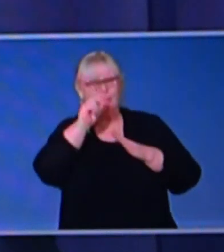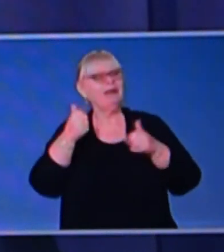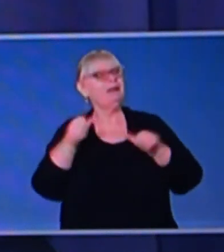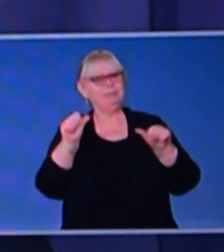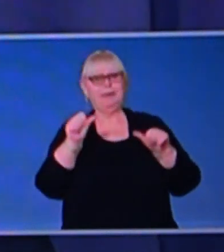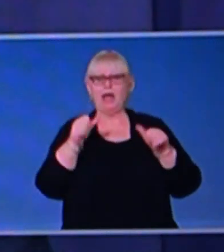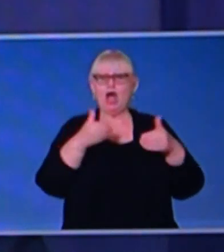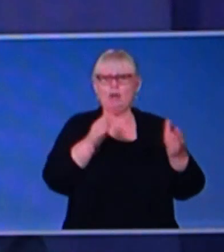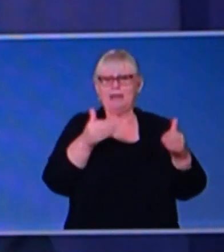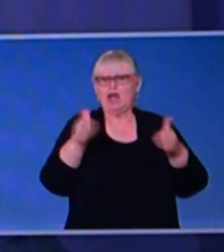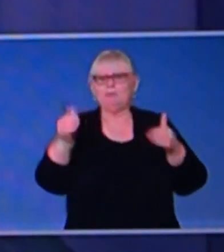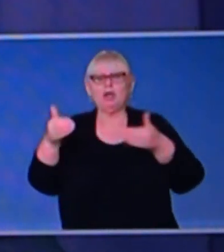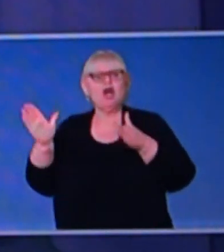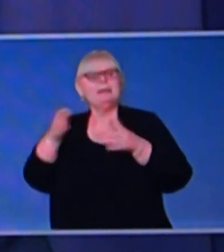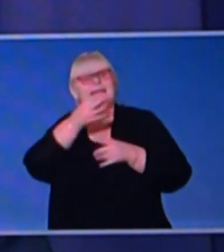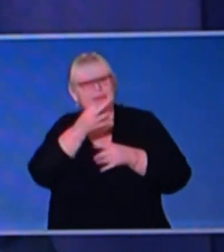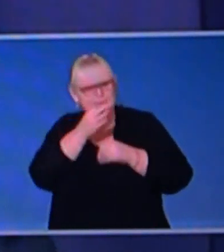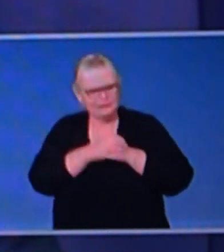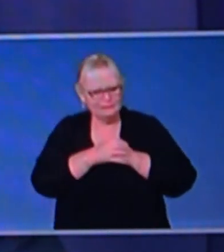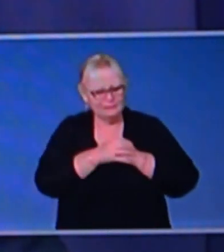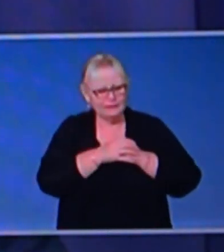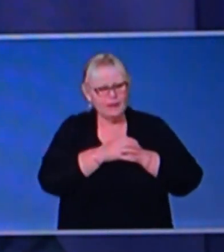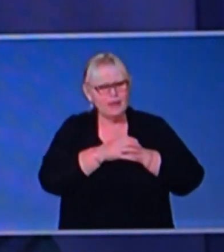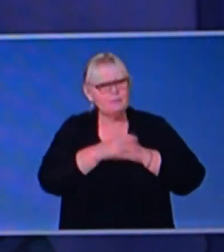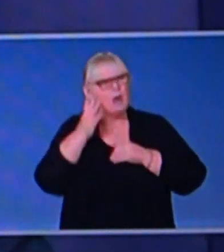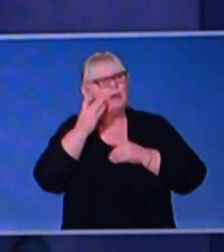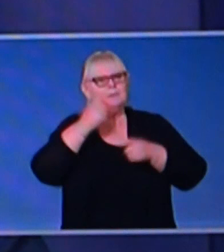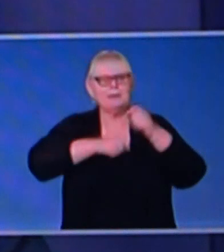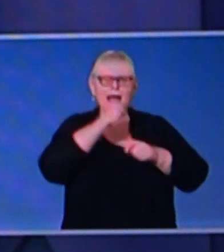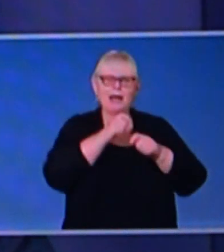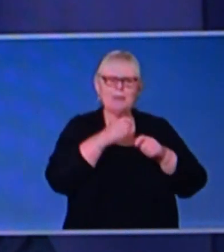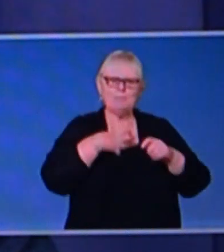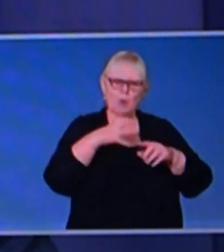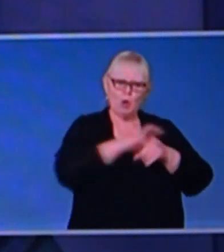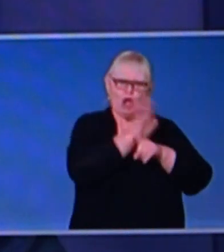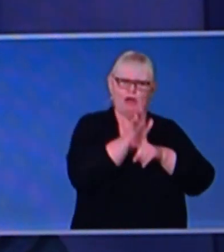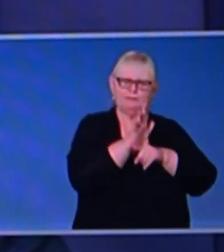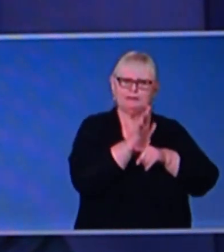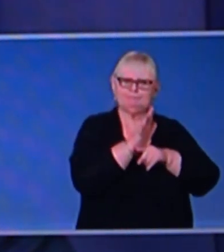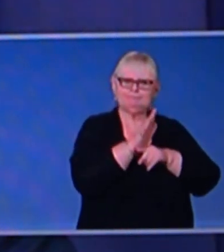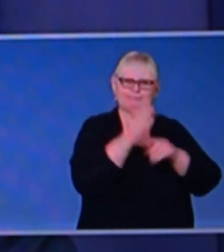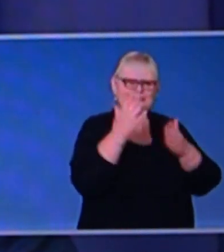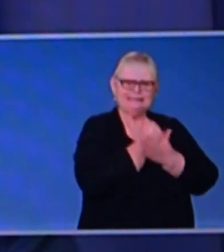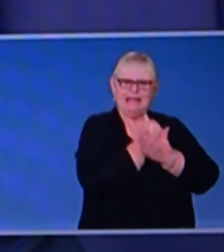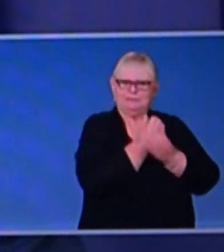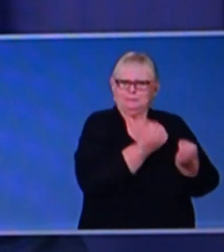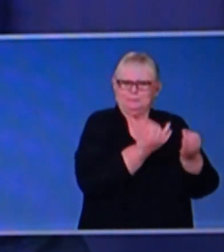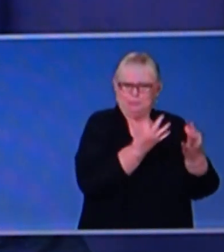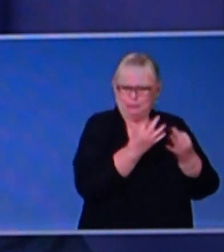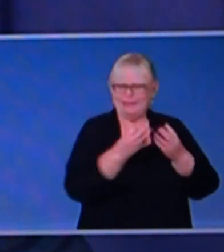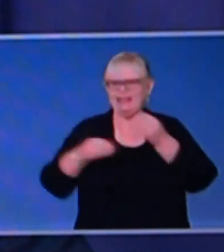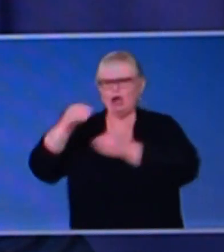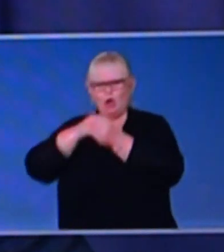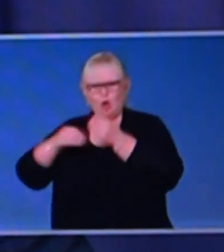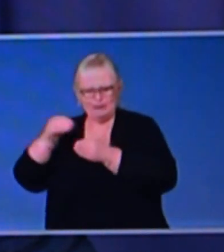when we move back into this more COVID-safe economy and society, it's important to know that with the easing of